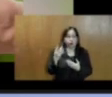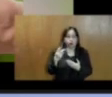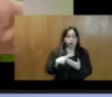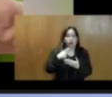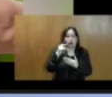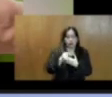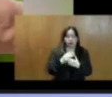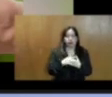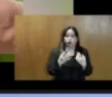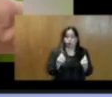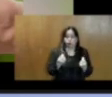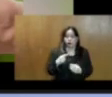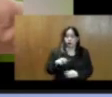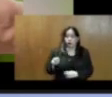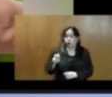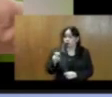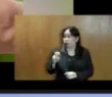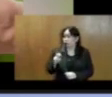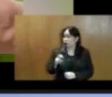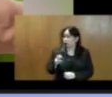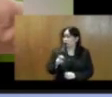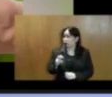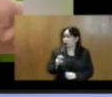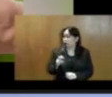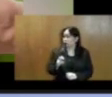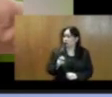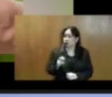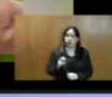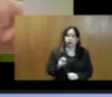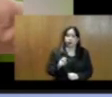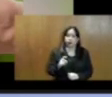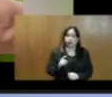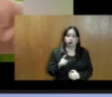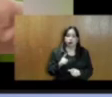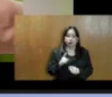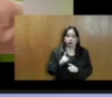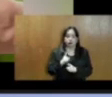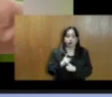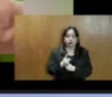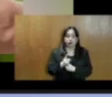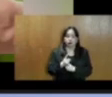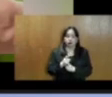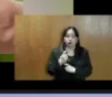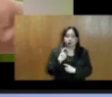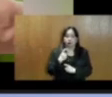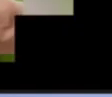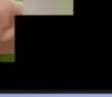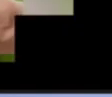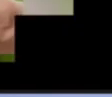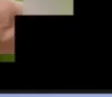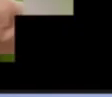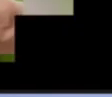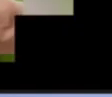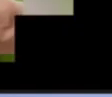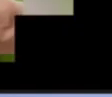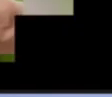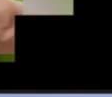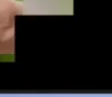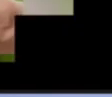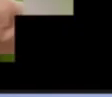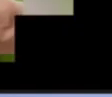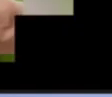Tourism is, I think, very, I was listening to the discussion about what dirty